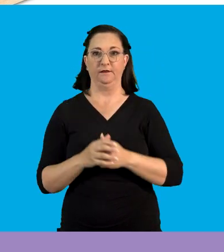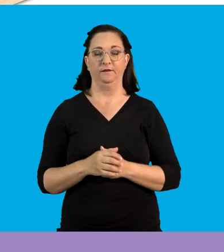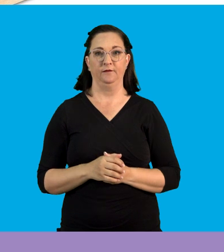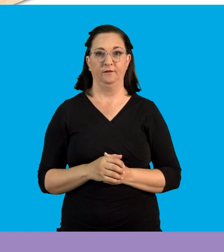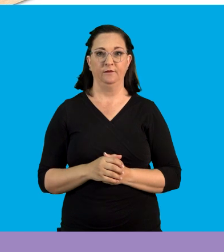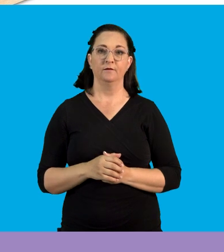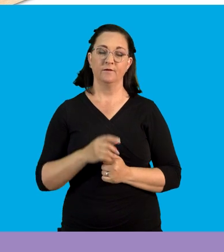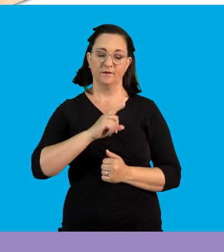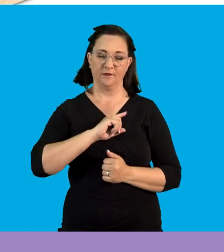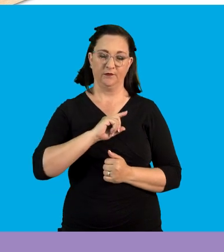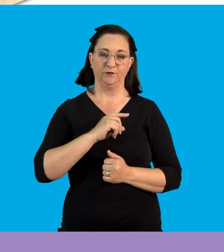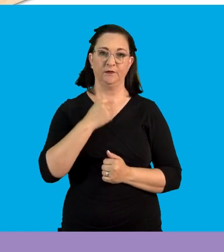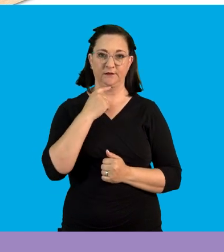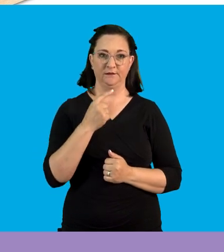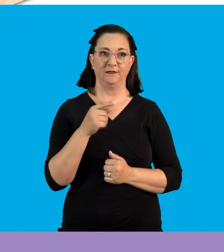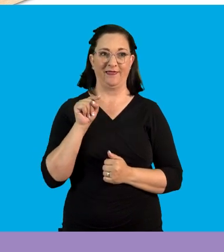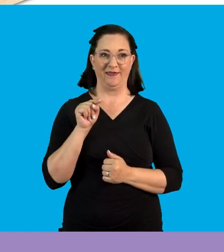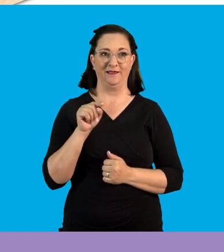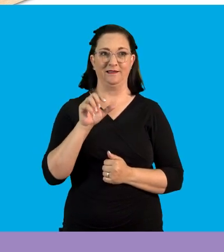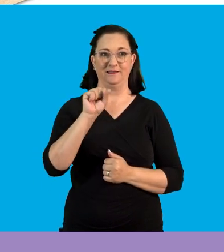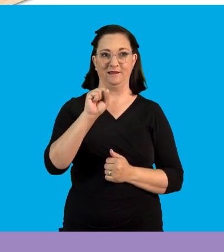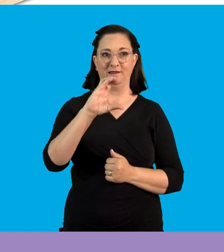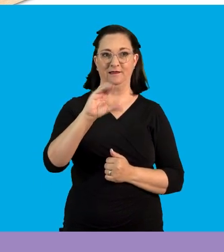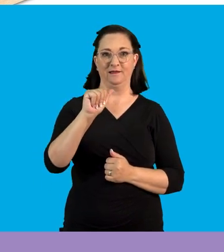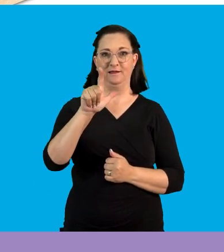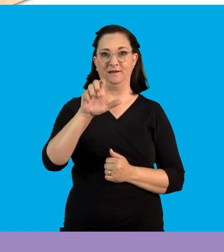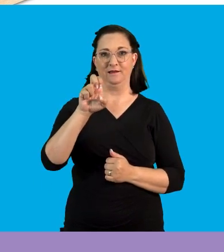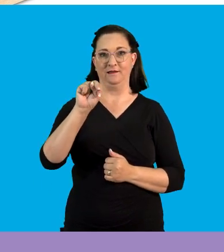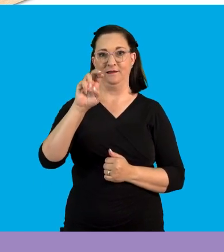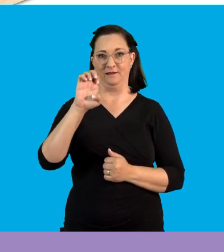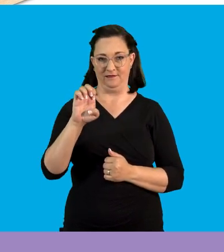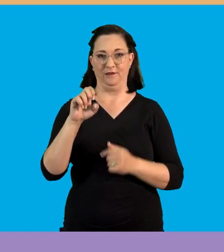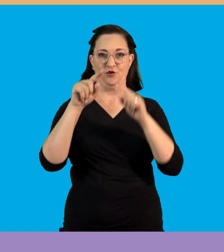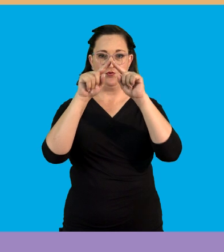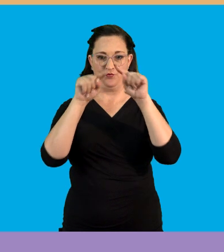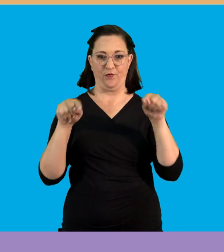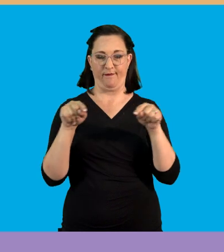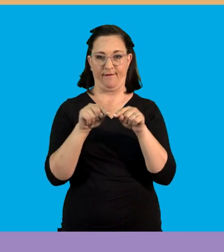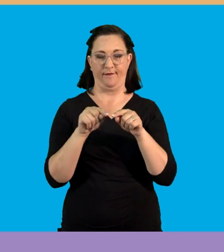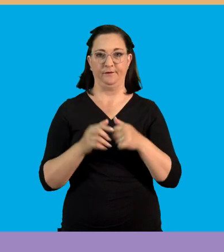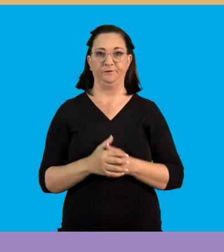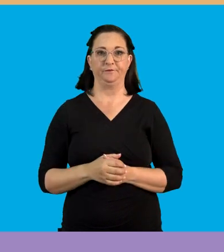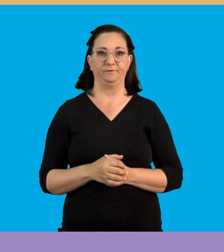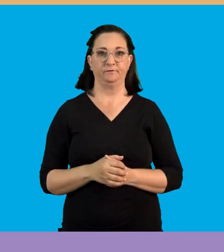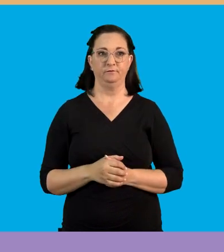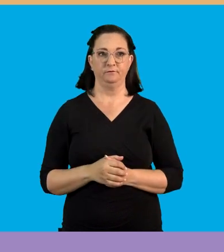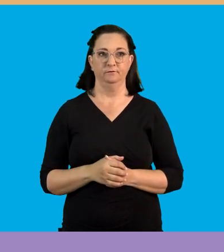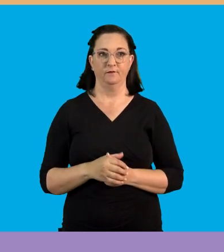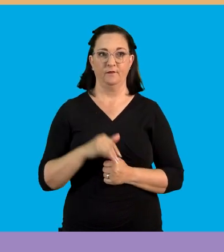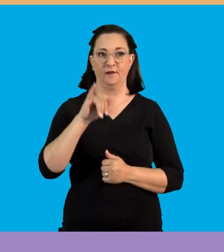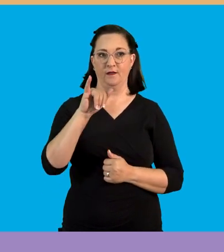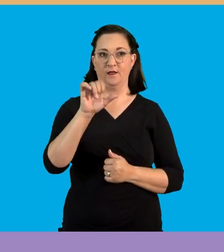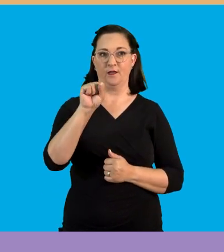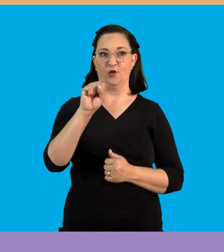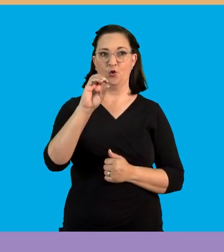that ruler, you'll now realize that is a perfect example of a scalene triangle. The next word we are going to learn